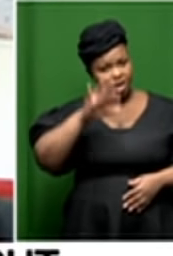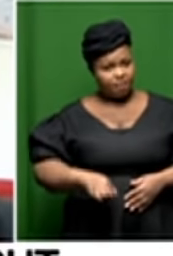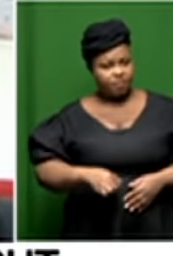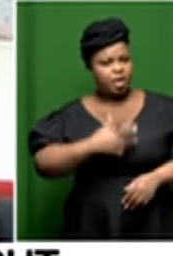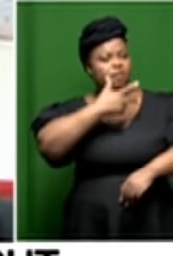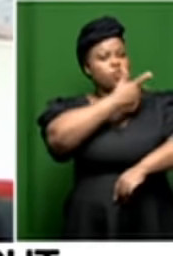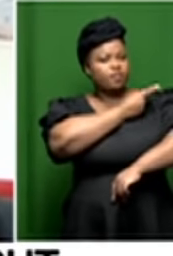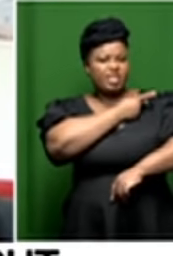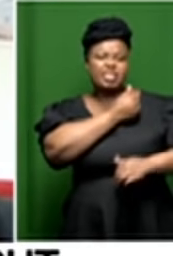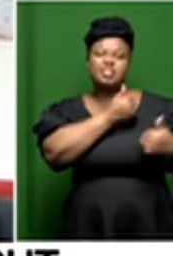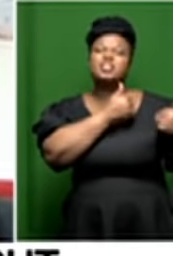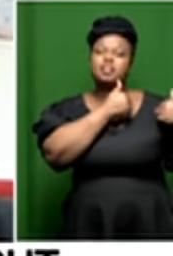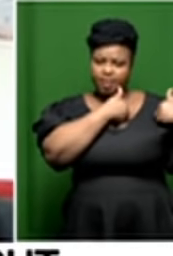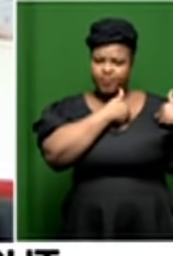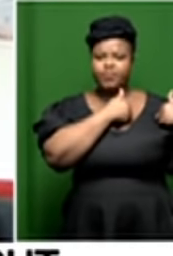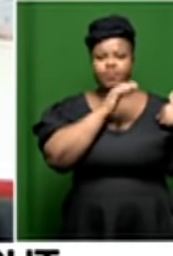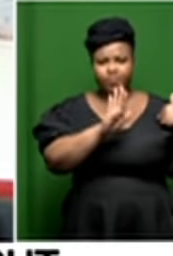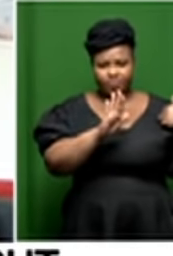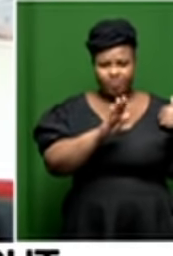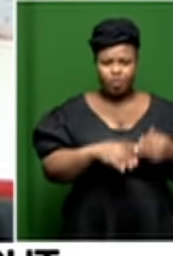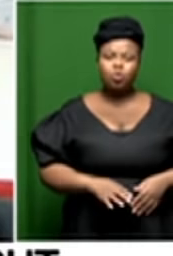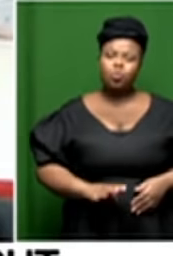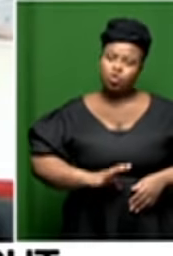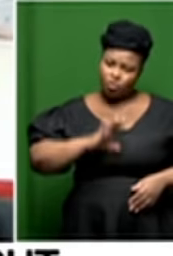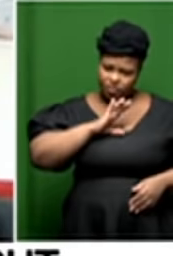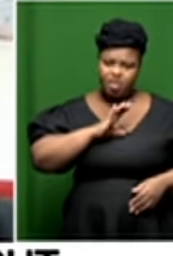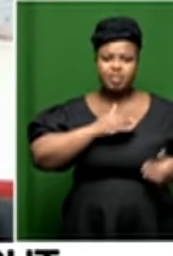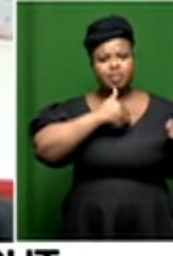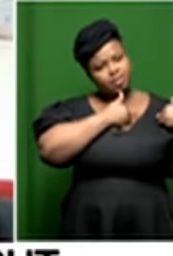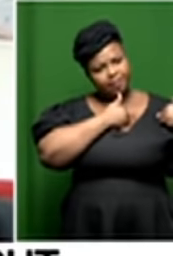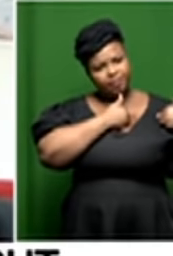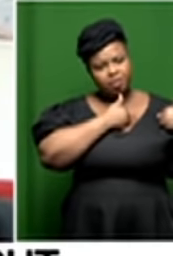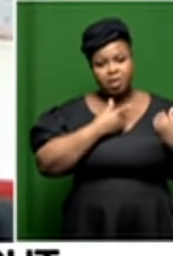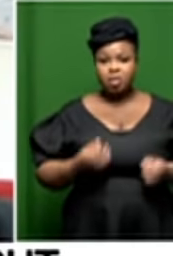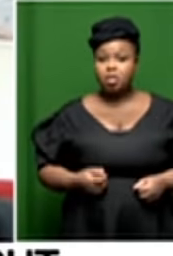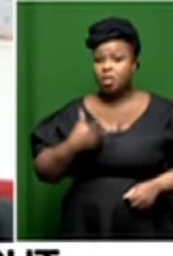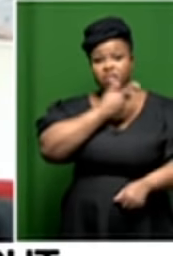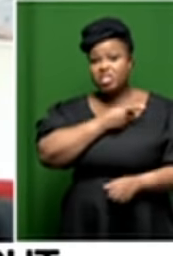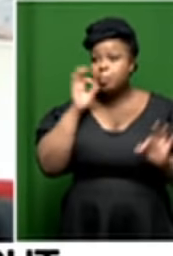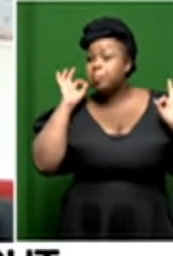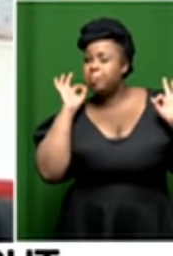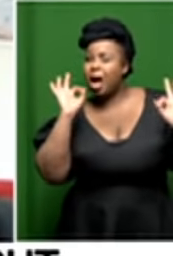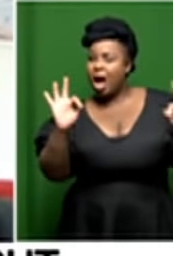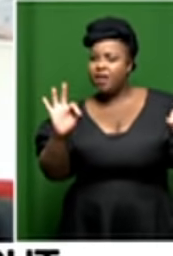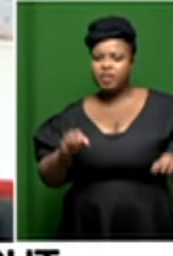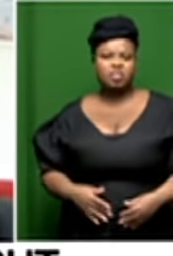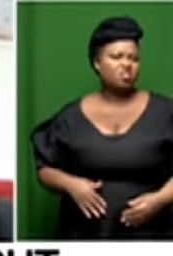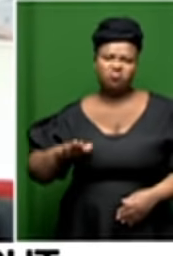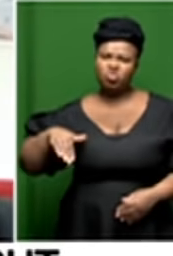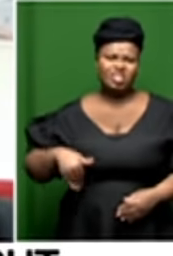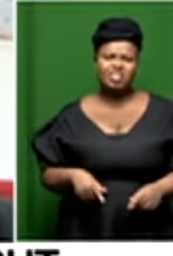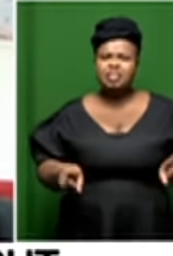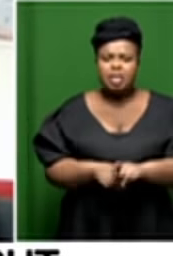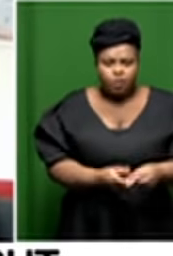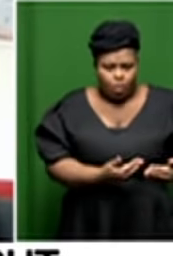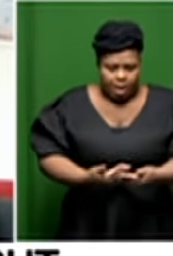extensively tested for safety. We are very confident that these are safe vaccines. But no vaccine is perfect. You know, none of the vaccines that we use in childhood